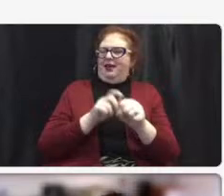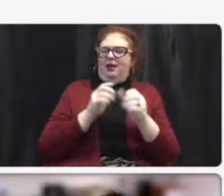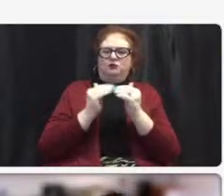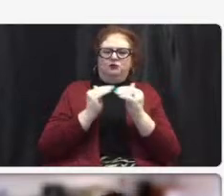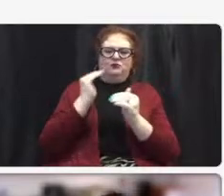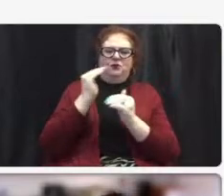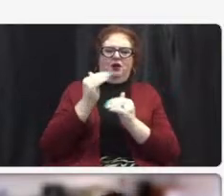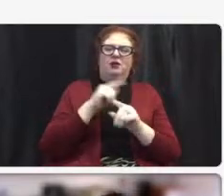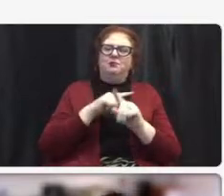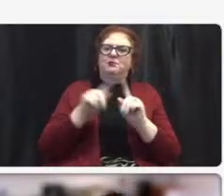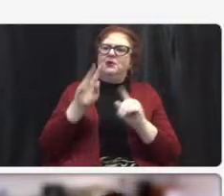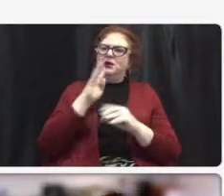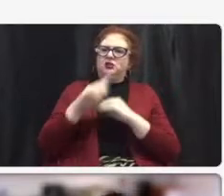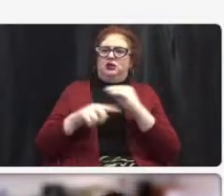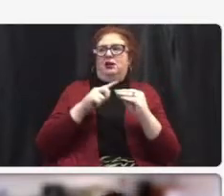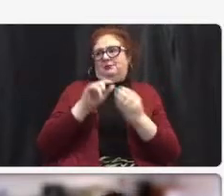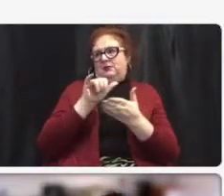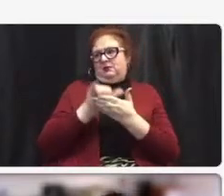short-term rentals,